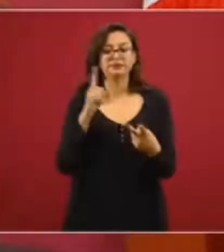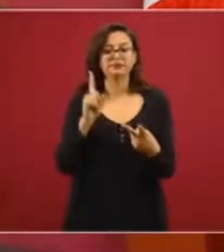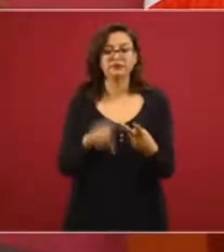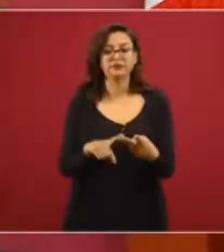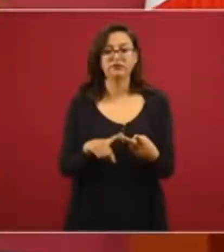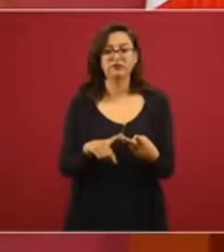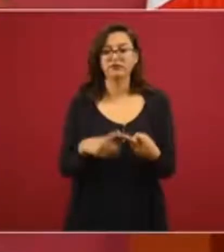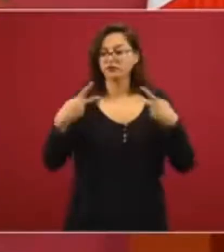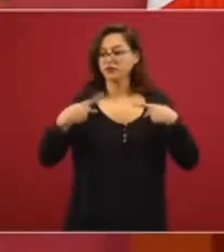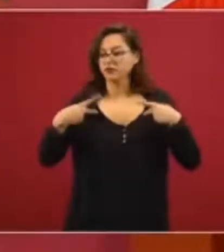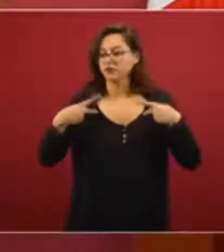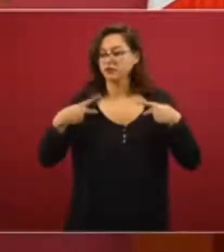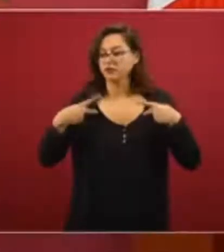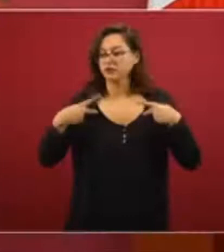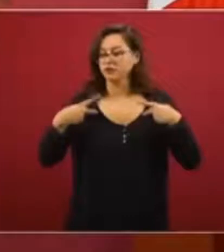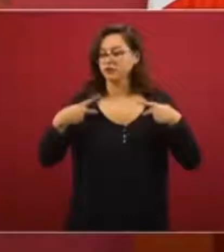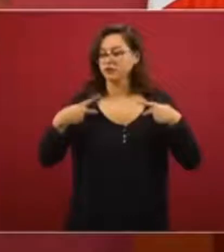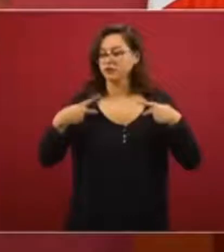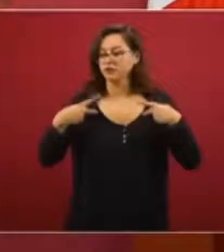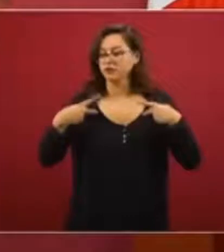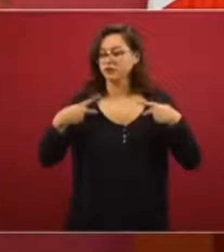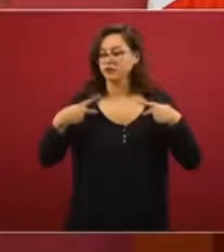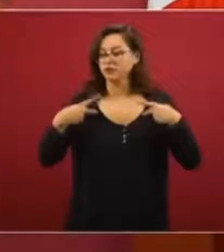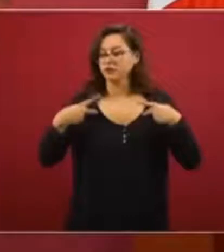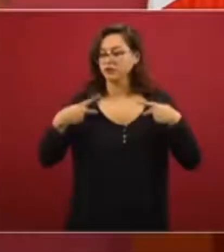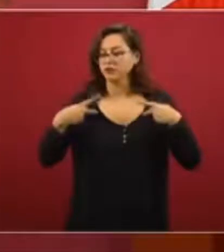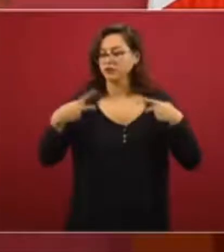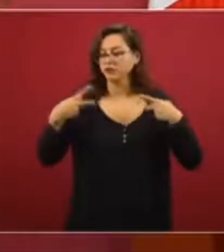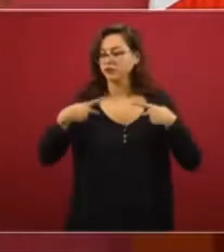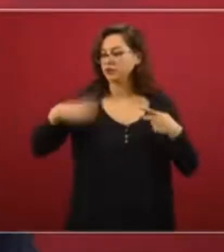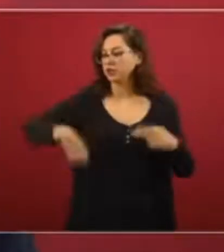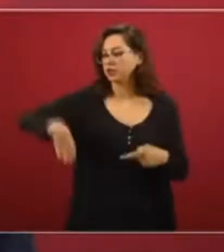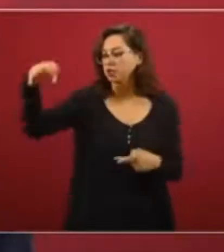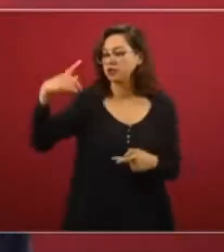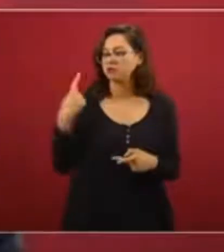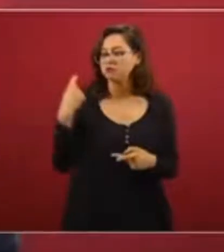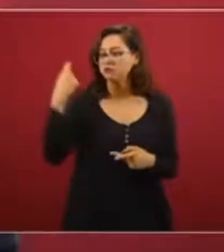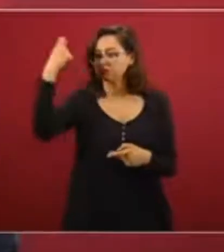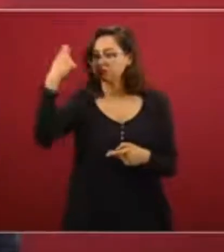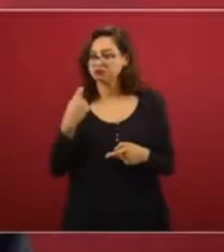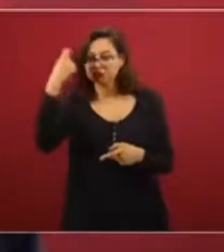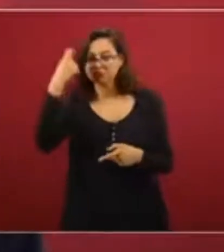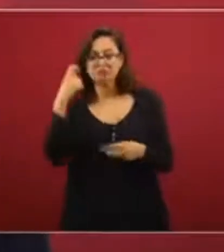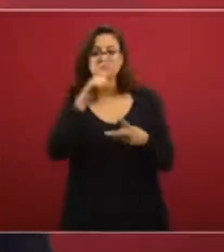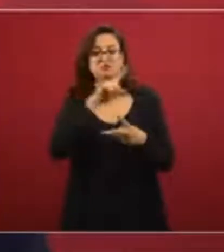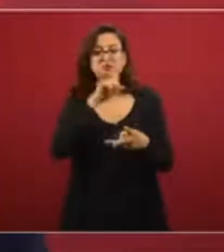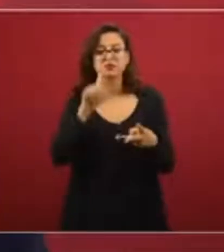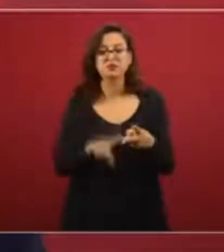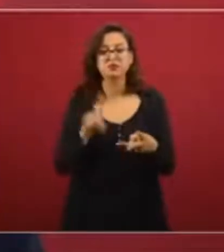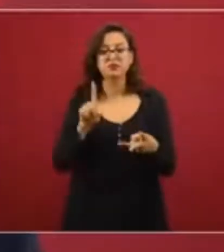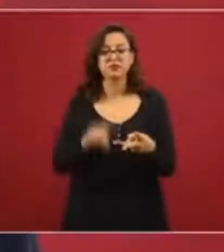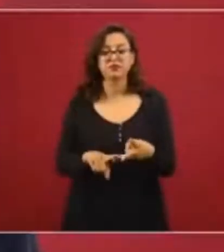pensiones para adultos mayores, pensions for the elderly, servicio médico